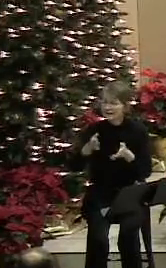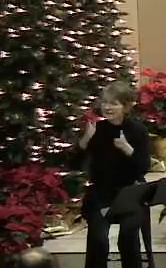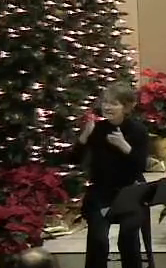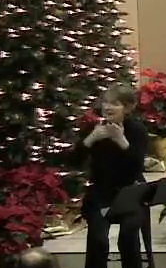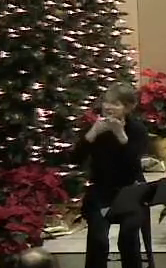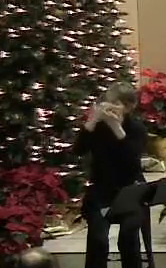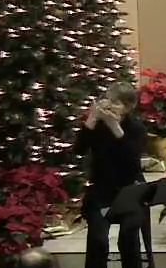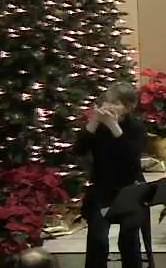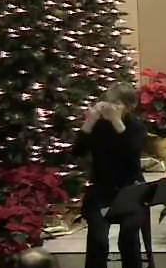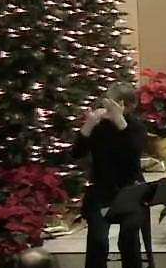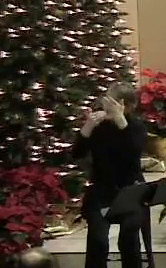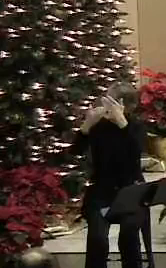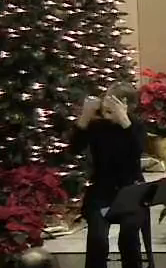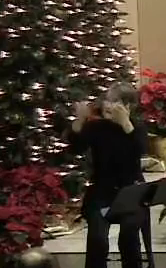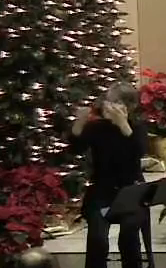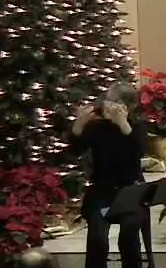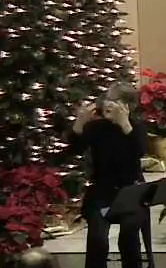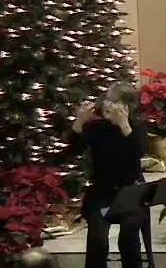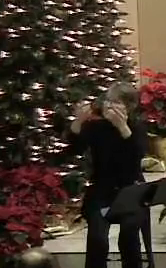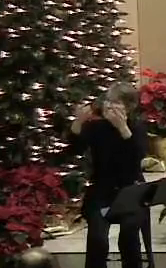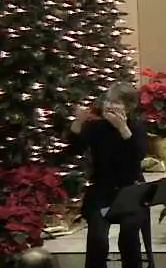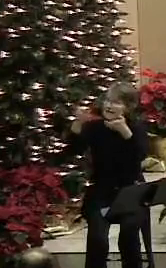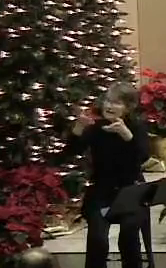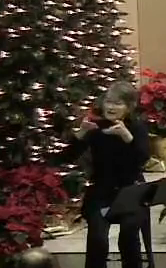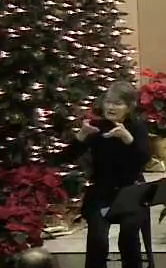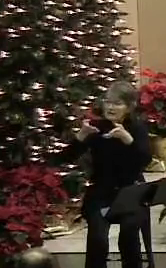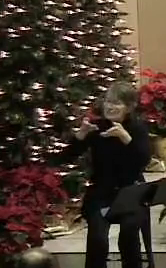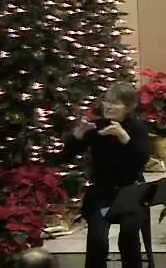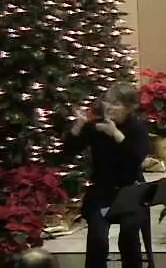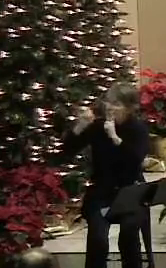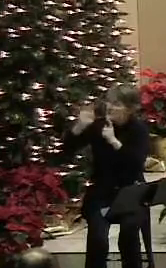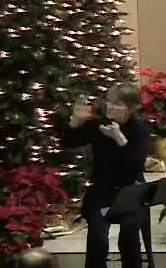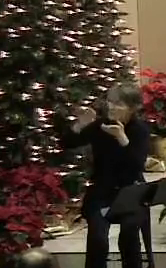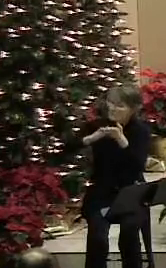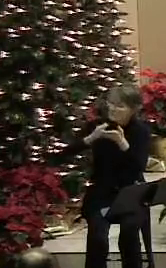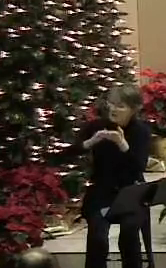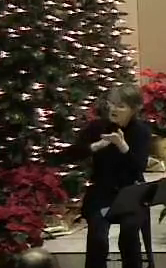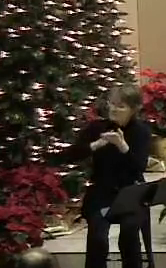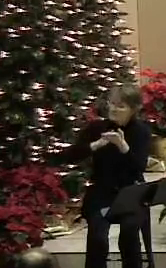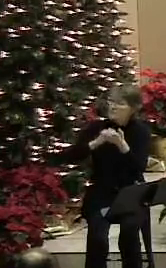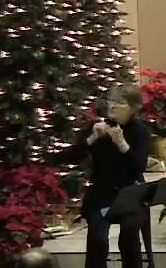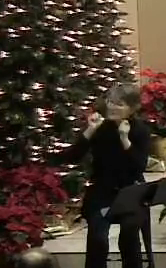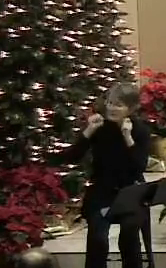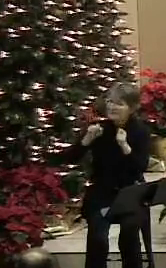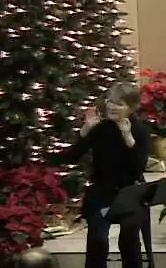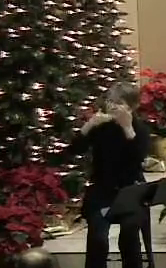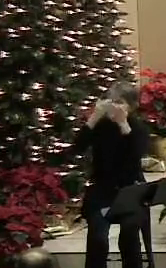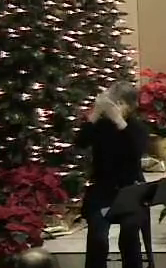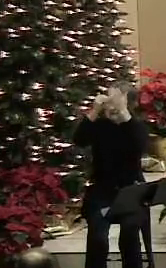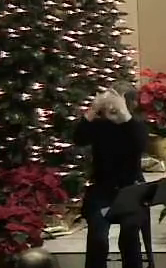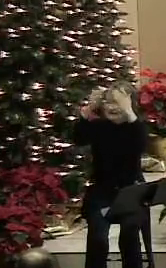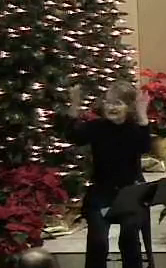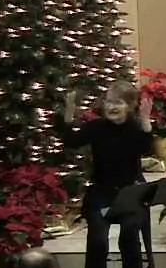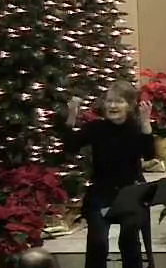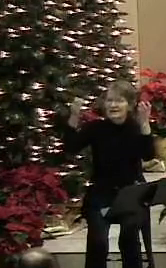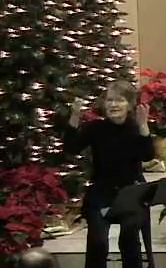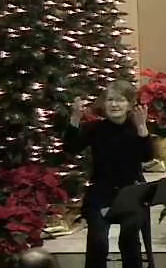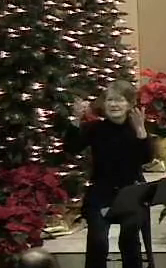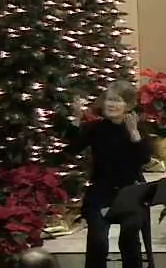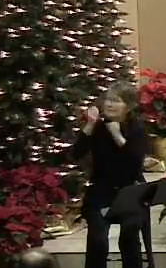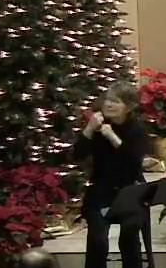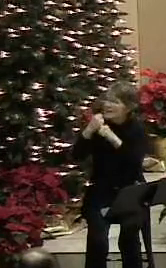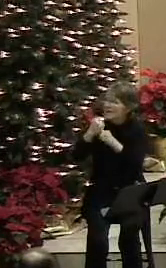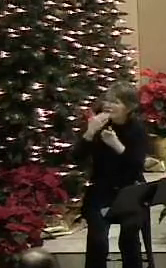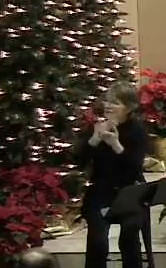company, not weighing our merits, but granting us your pardon, through Christ our Lord, through whom you continue to make all these good things, O Lord.